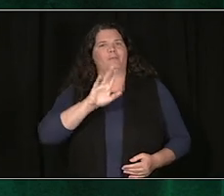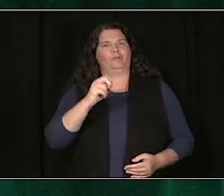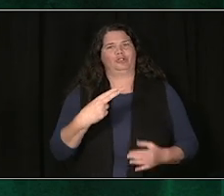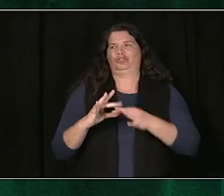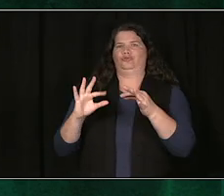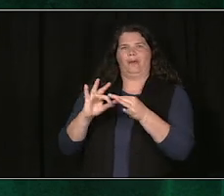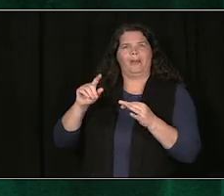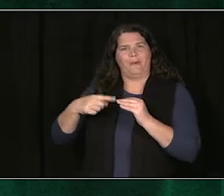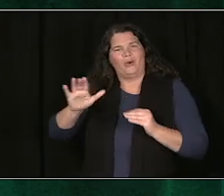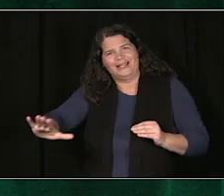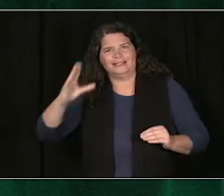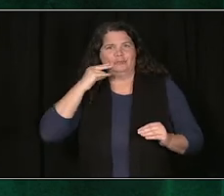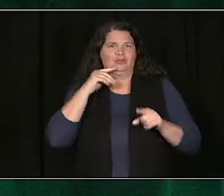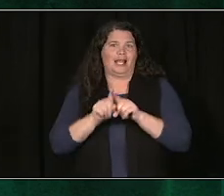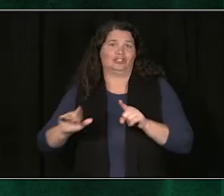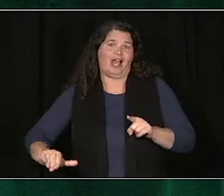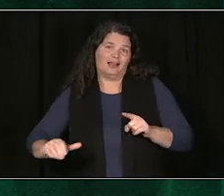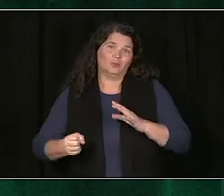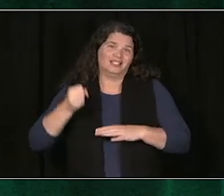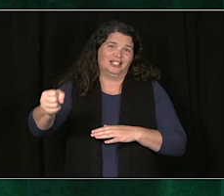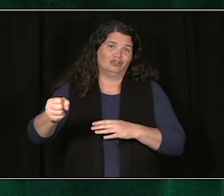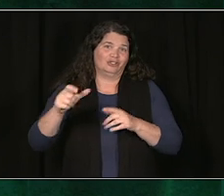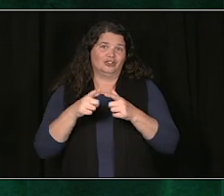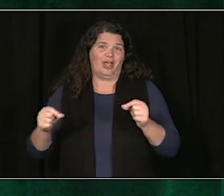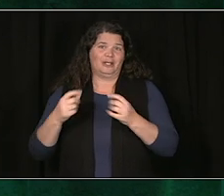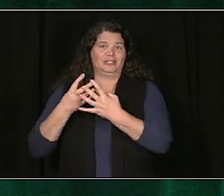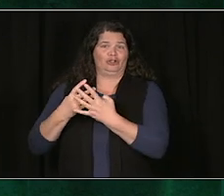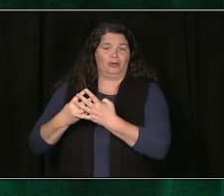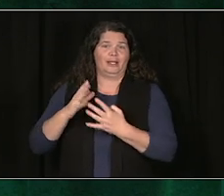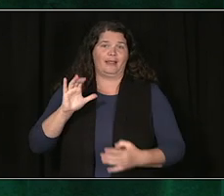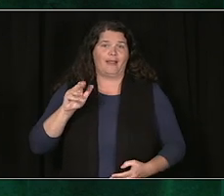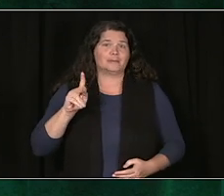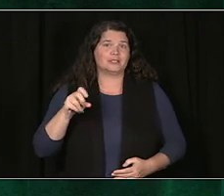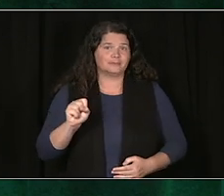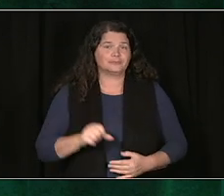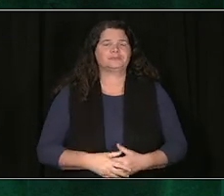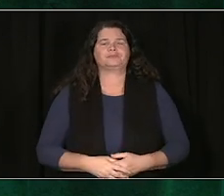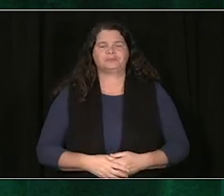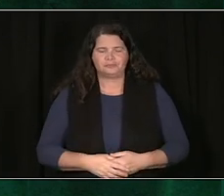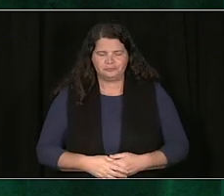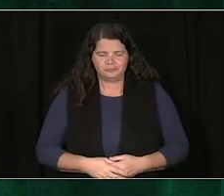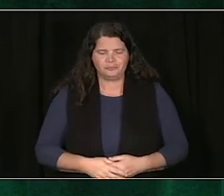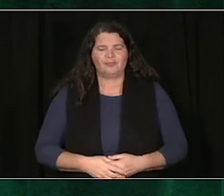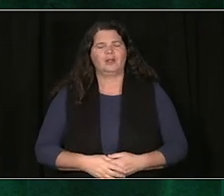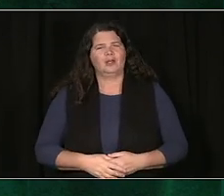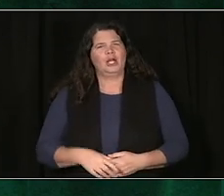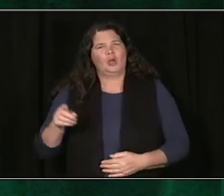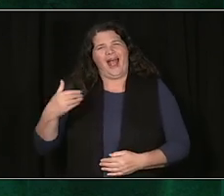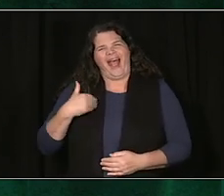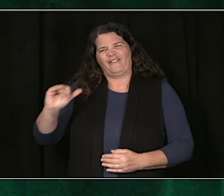policy affects people. And that when you have people who are marginalized, who are also on